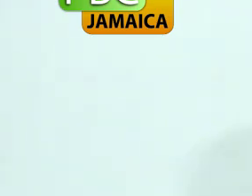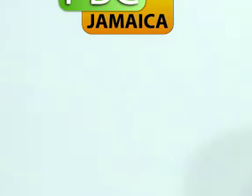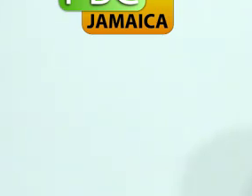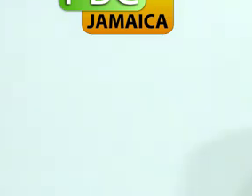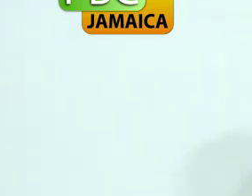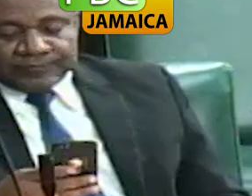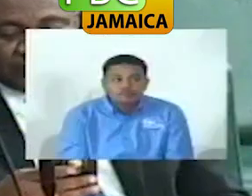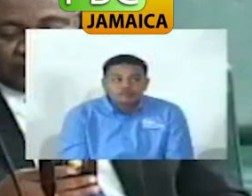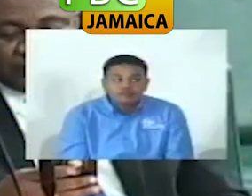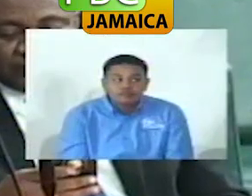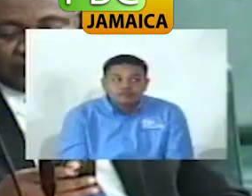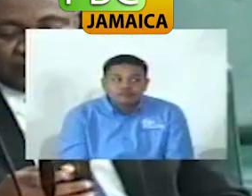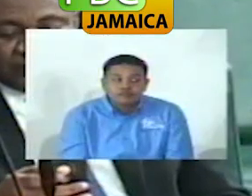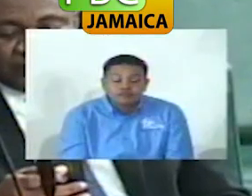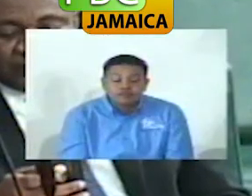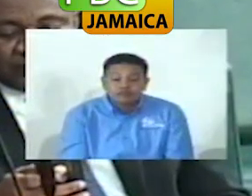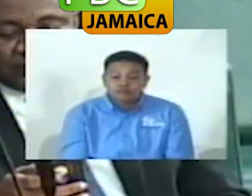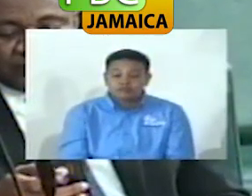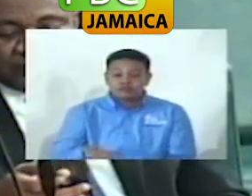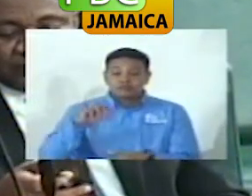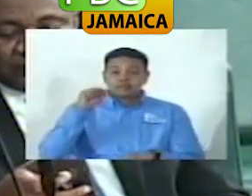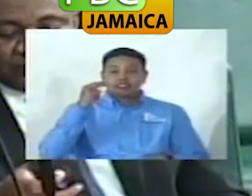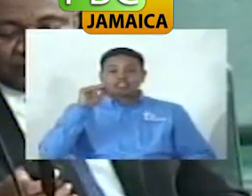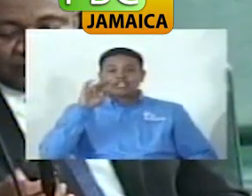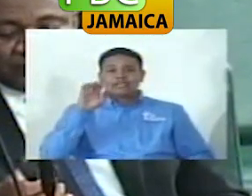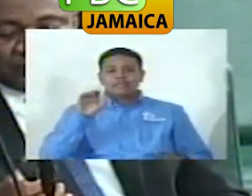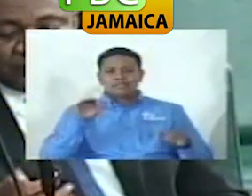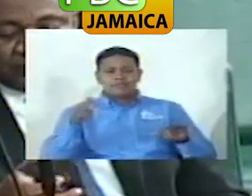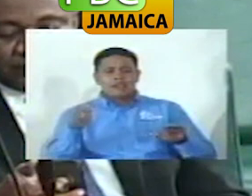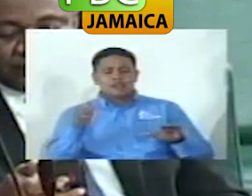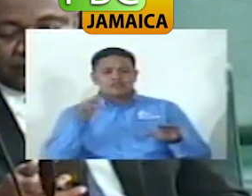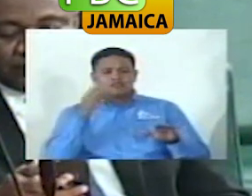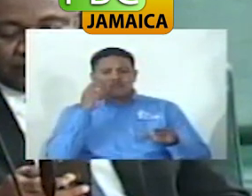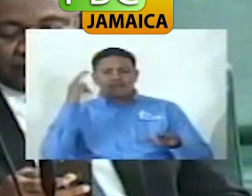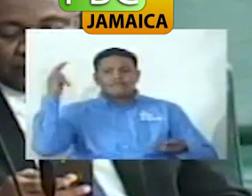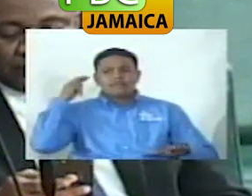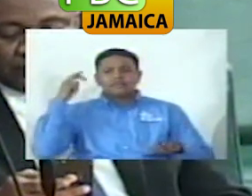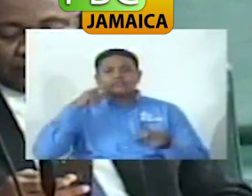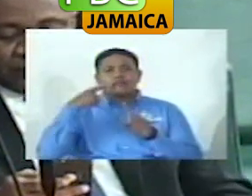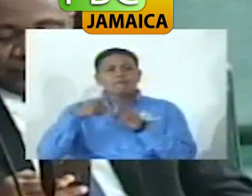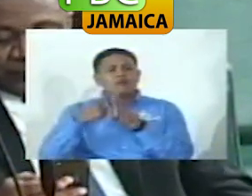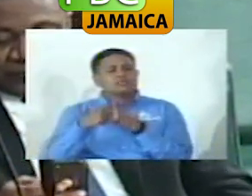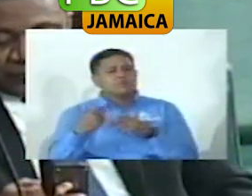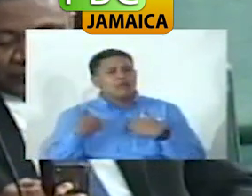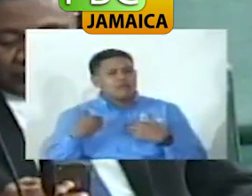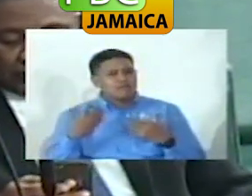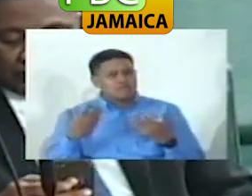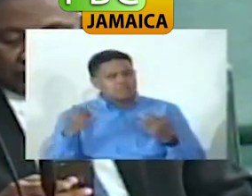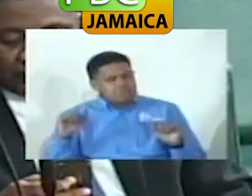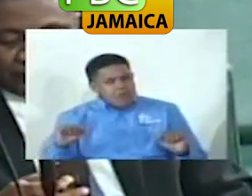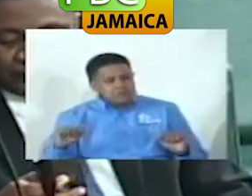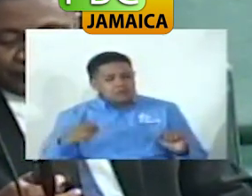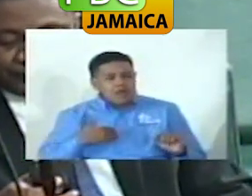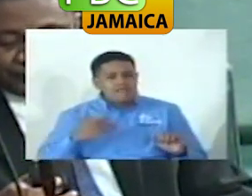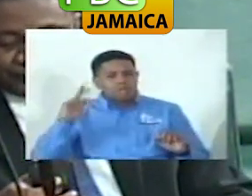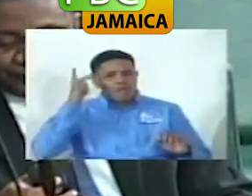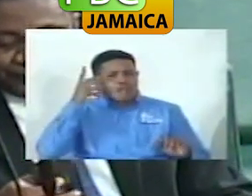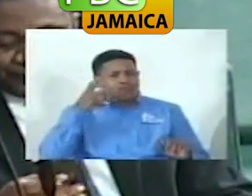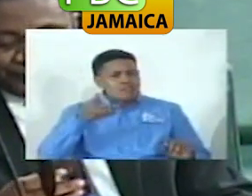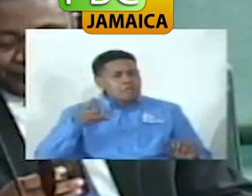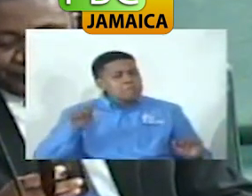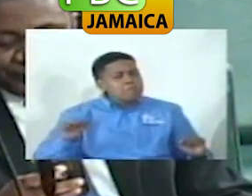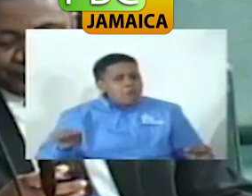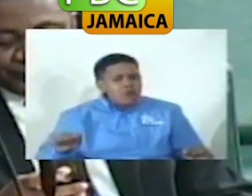the possibilities that exist for politics, the possibilities that exist for the parliament, that we